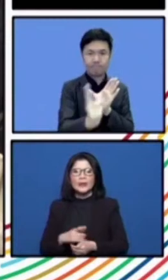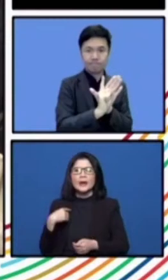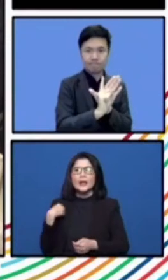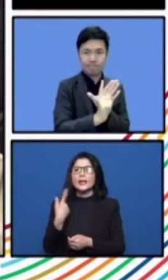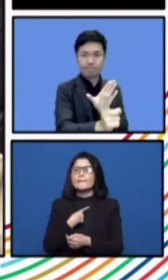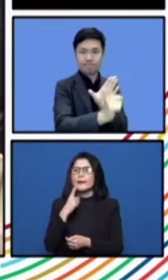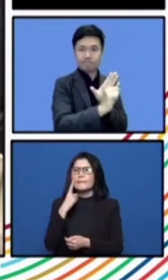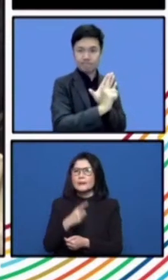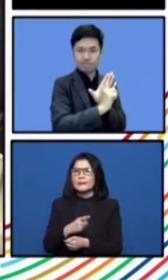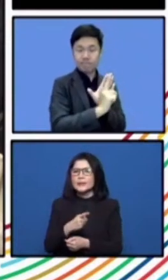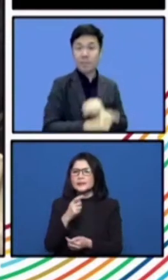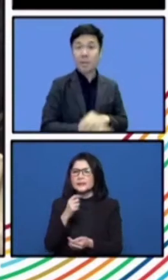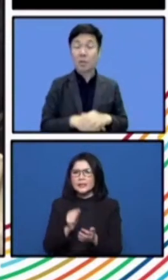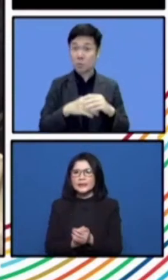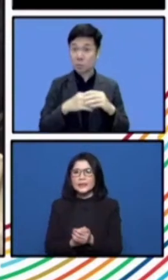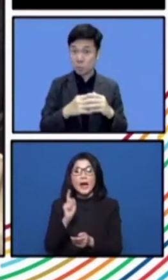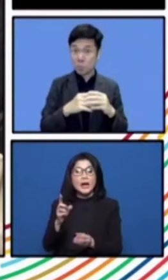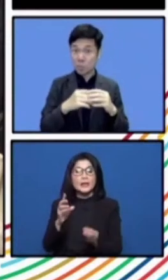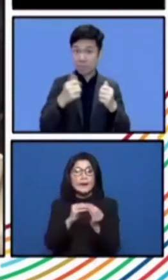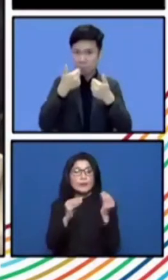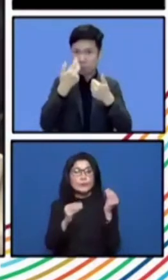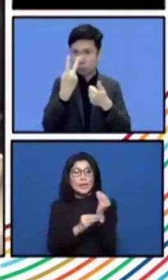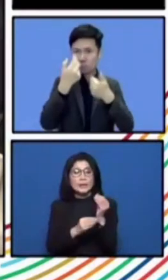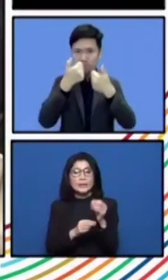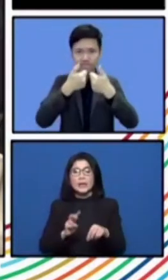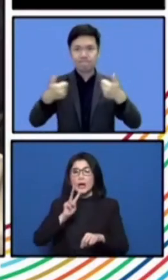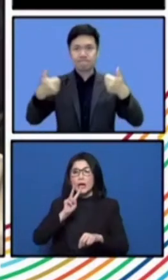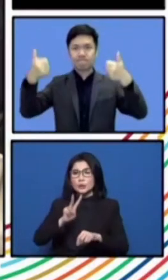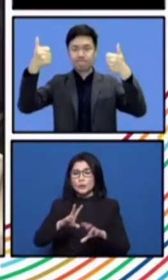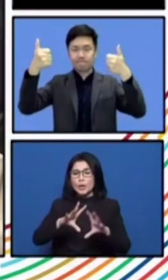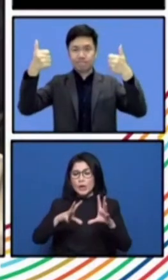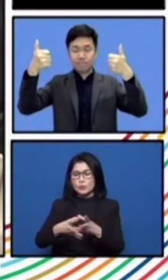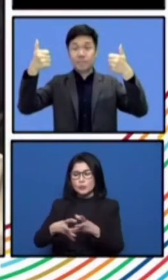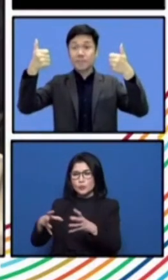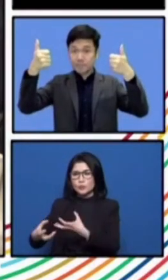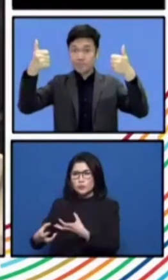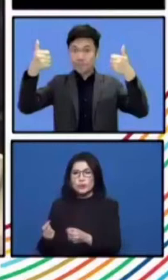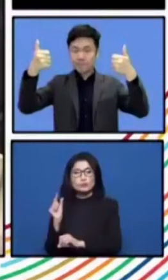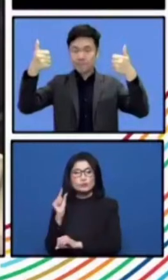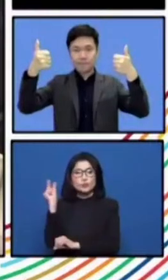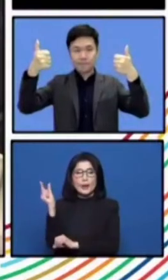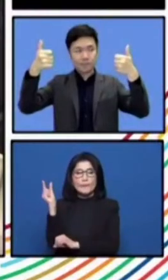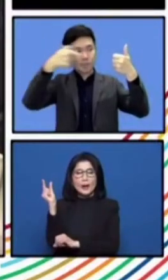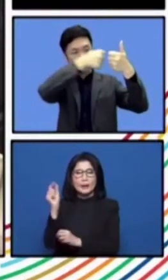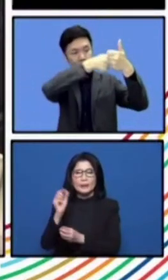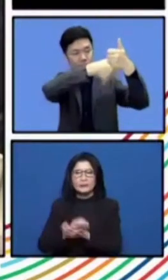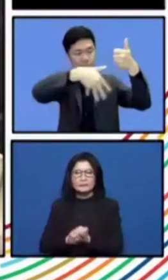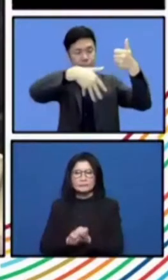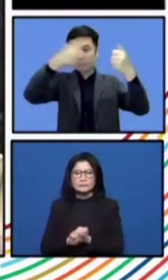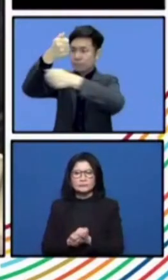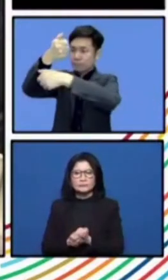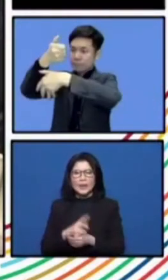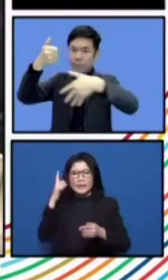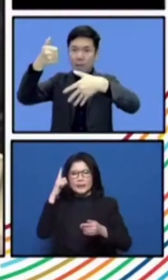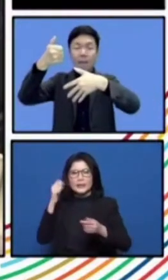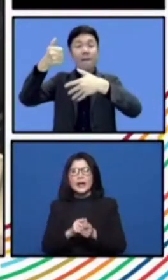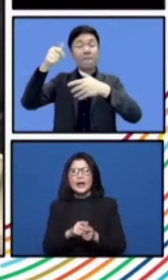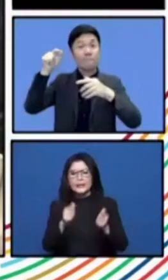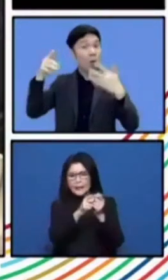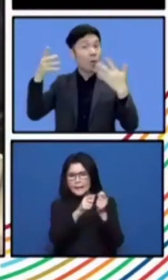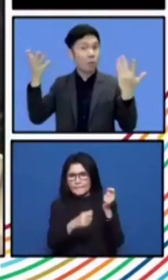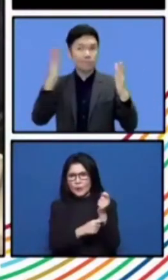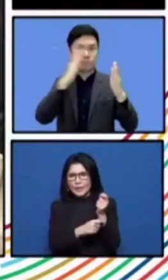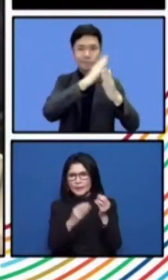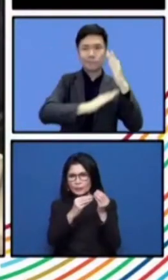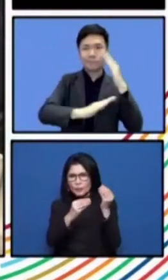two umbrella confederations with the highest representation power in the field of disability take part in the board as